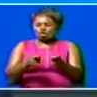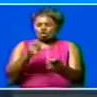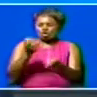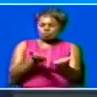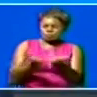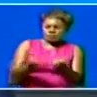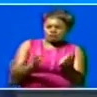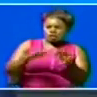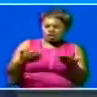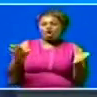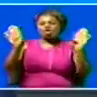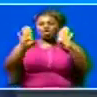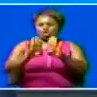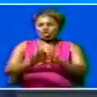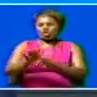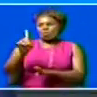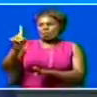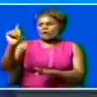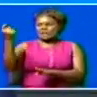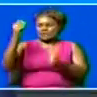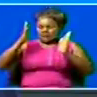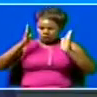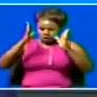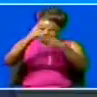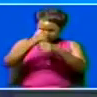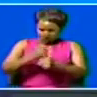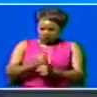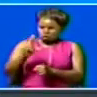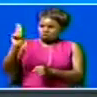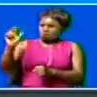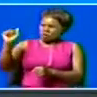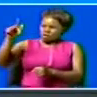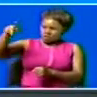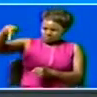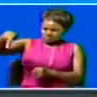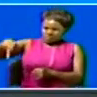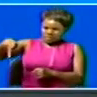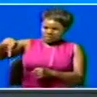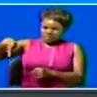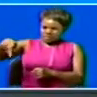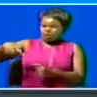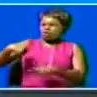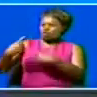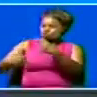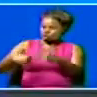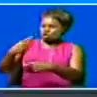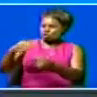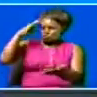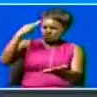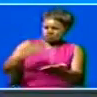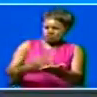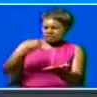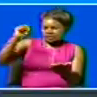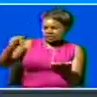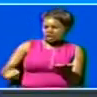down altogether. But one Kenyan organization, that is UAP All Mutual South Sudan, has kept its faith in South Sudan